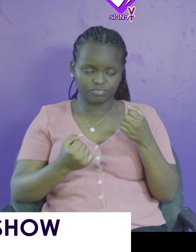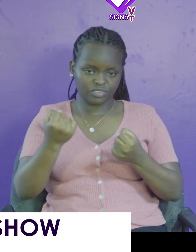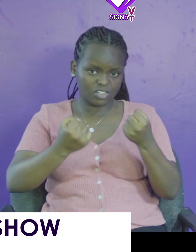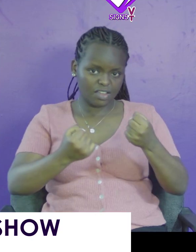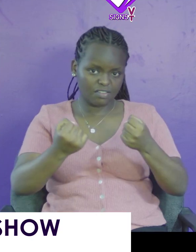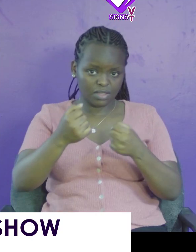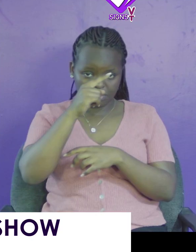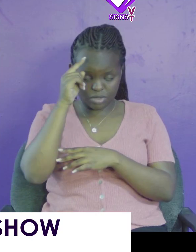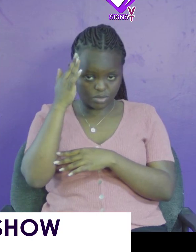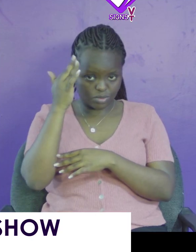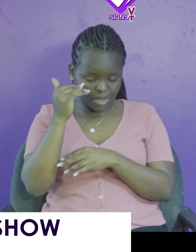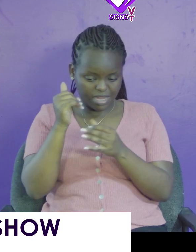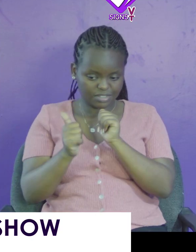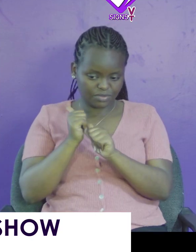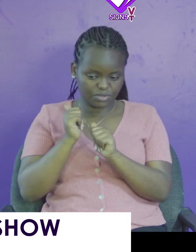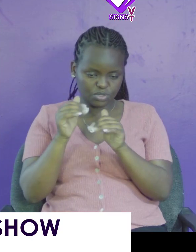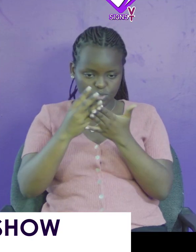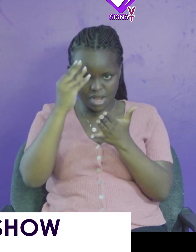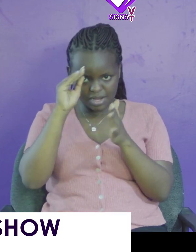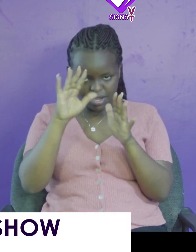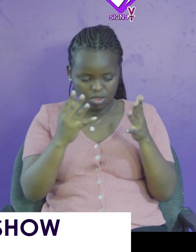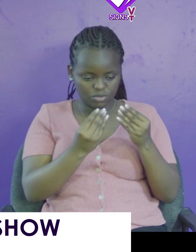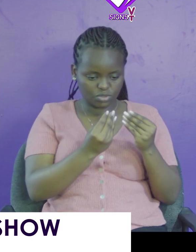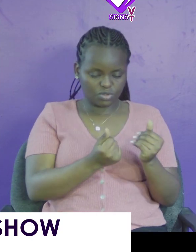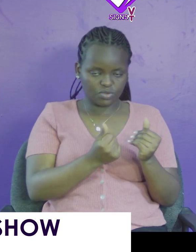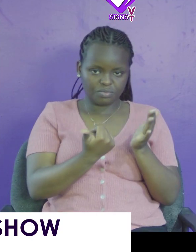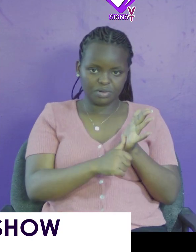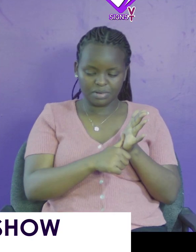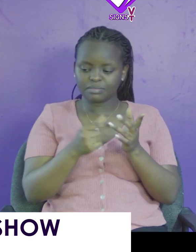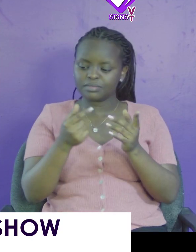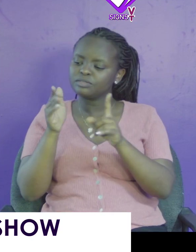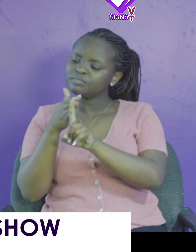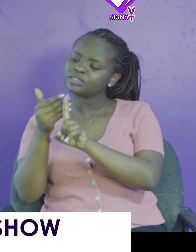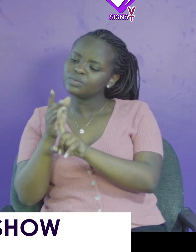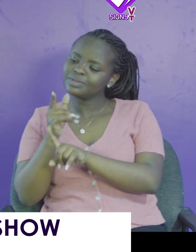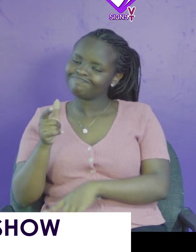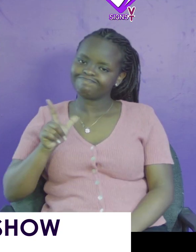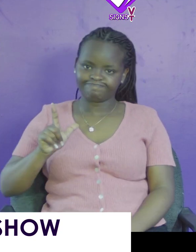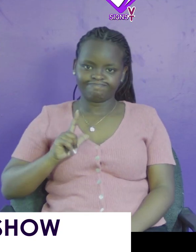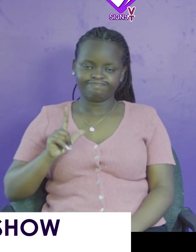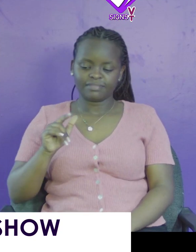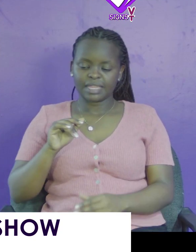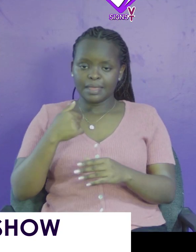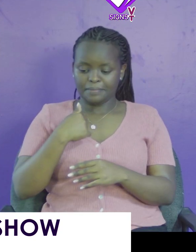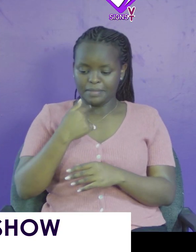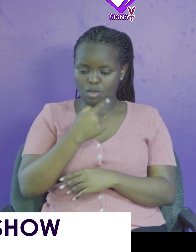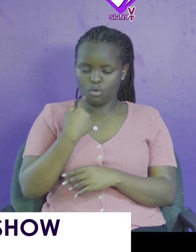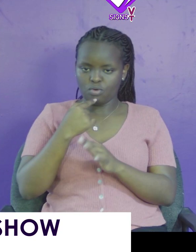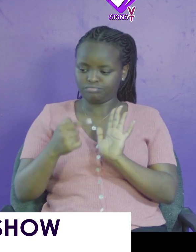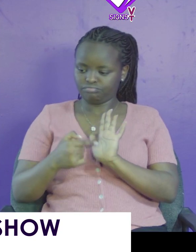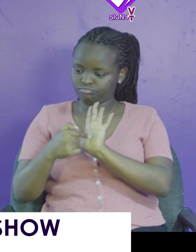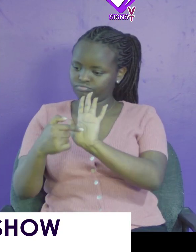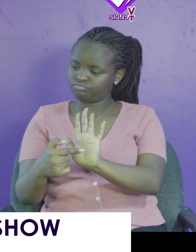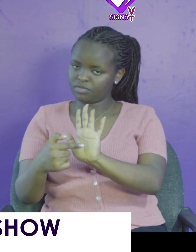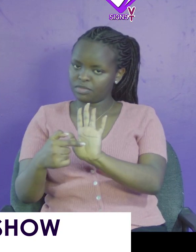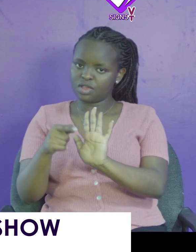have refused to learn on how to solve their issues, to talk to these ladies. This is who I am. You are not, when a lady asks you what